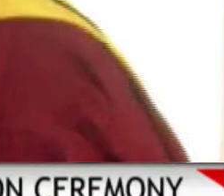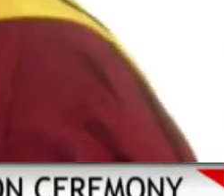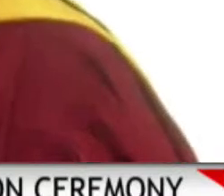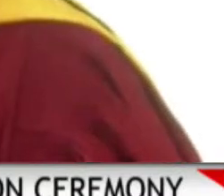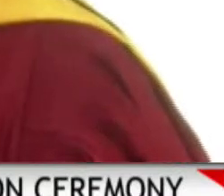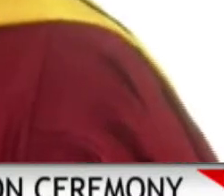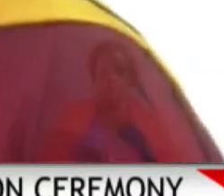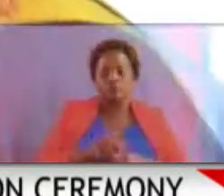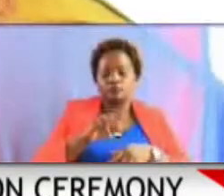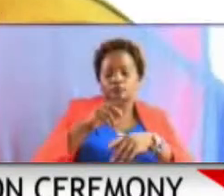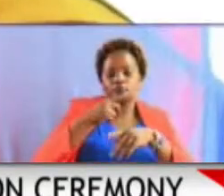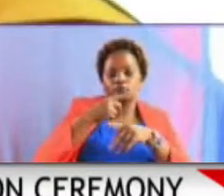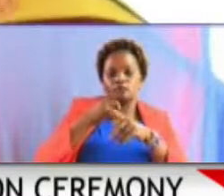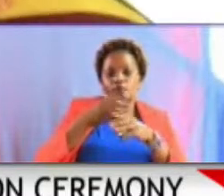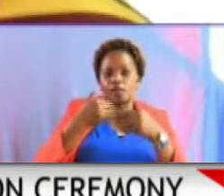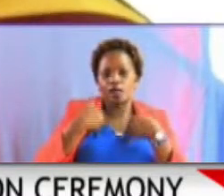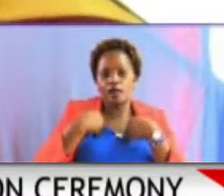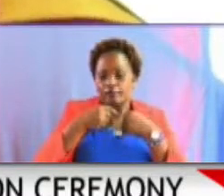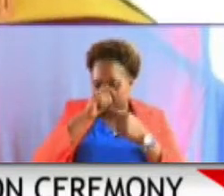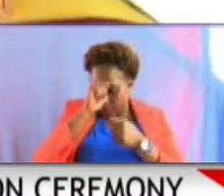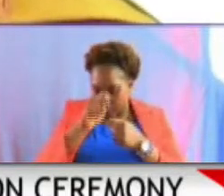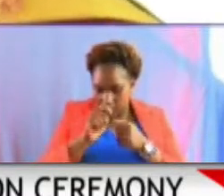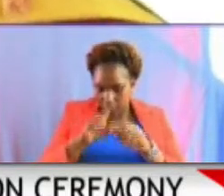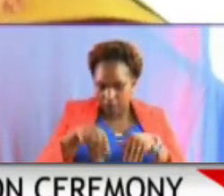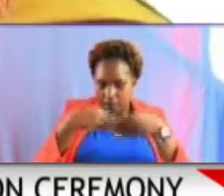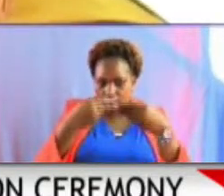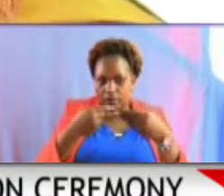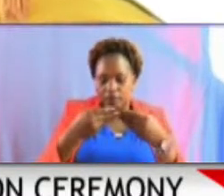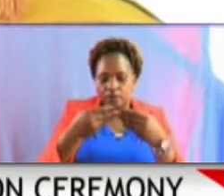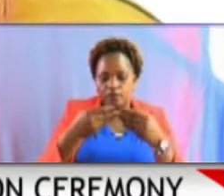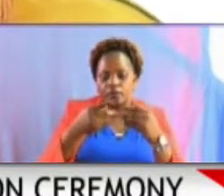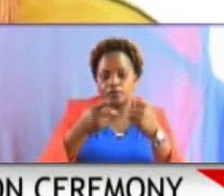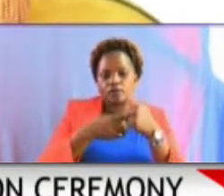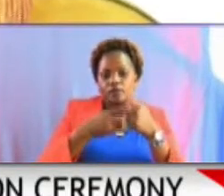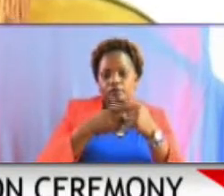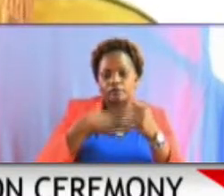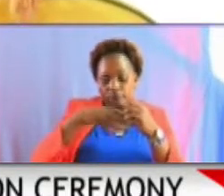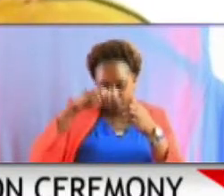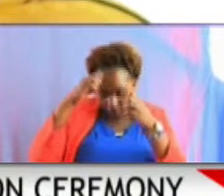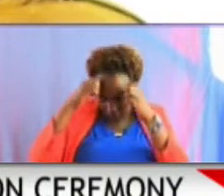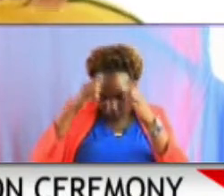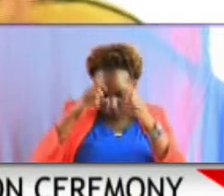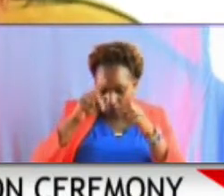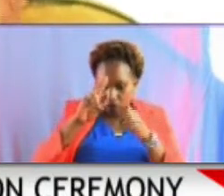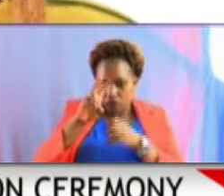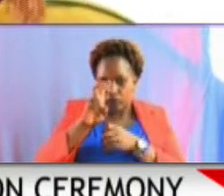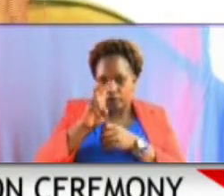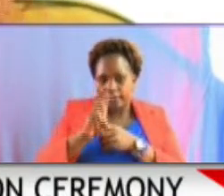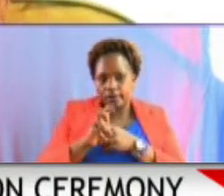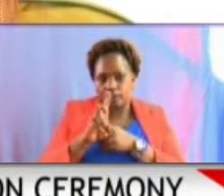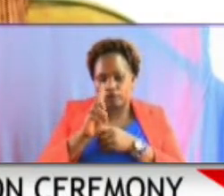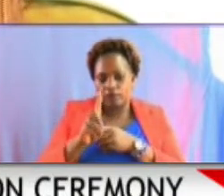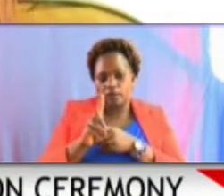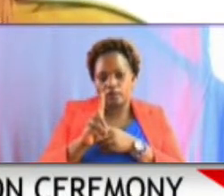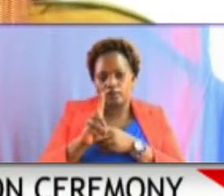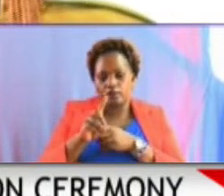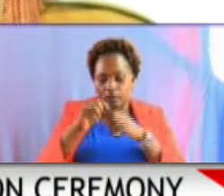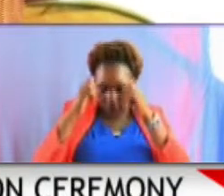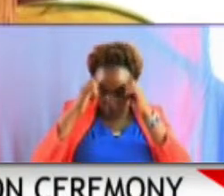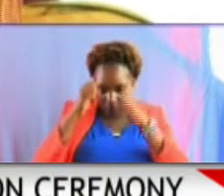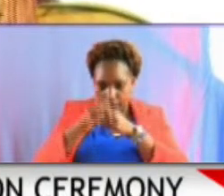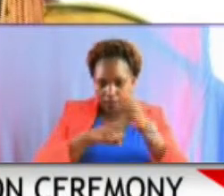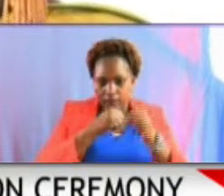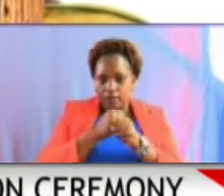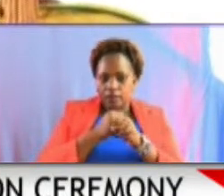Mr. Chancellor, sir, I have the honor to present the following 6 graduates who during the 2020-2021 academic